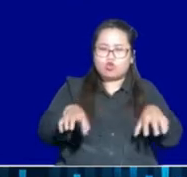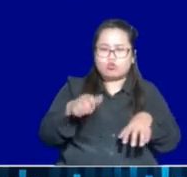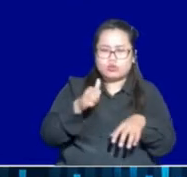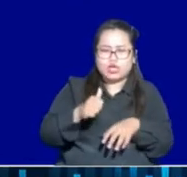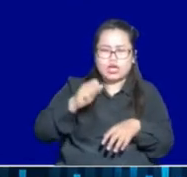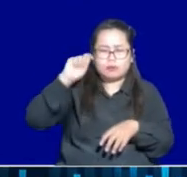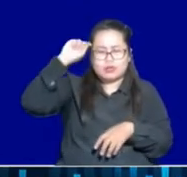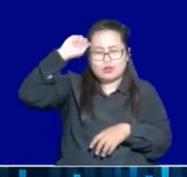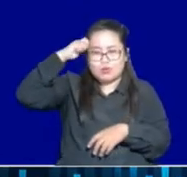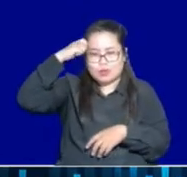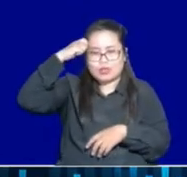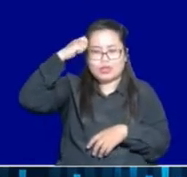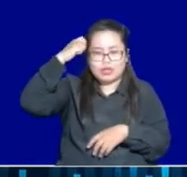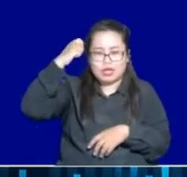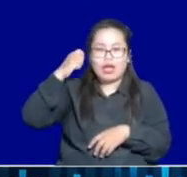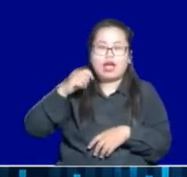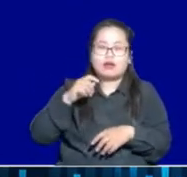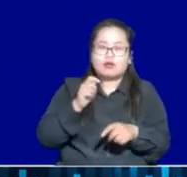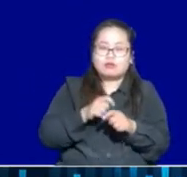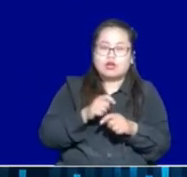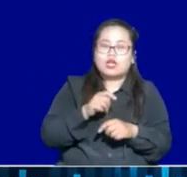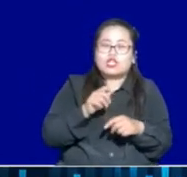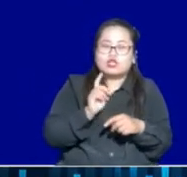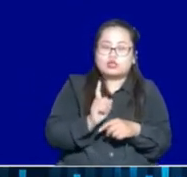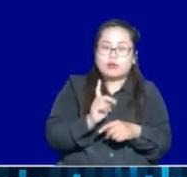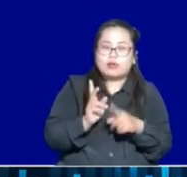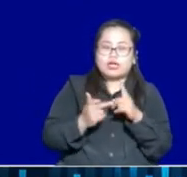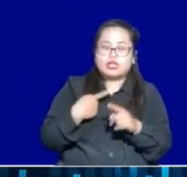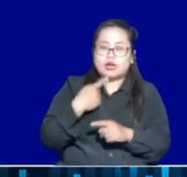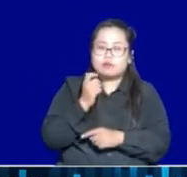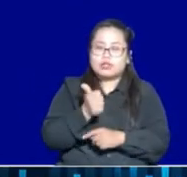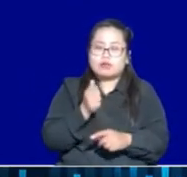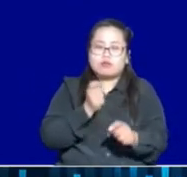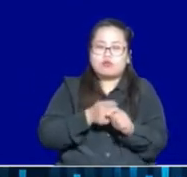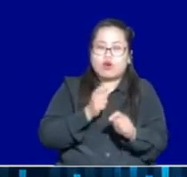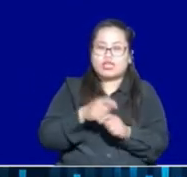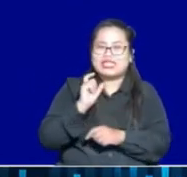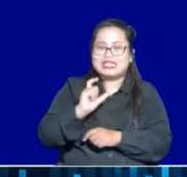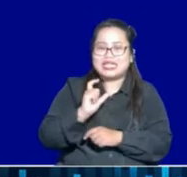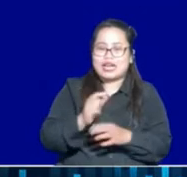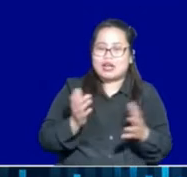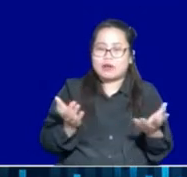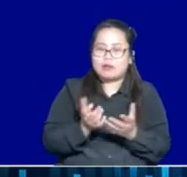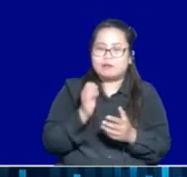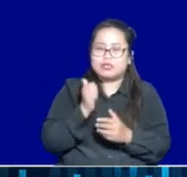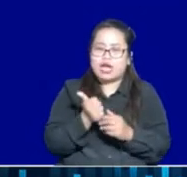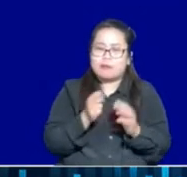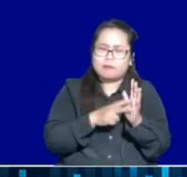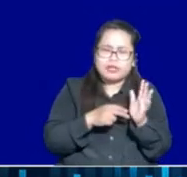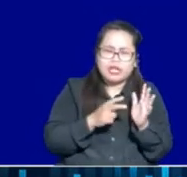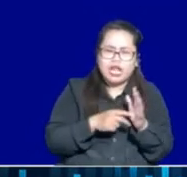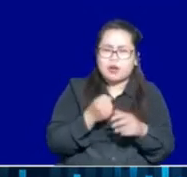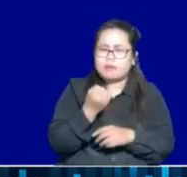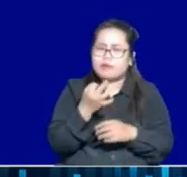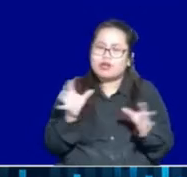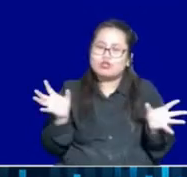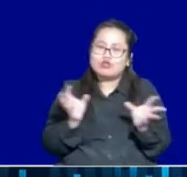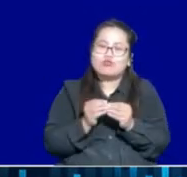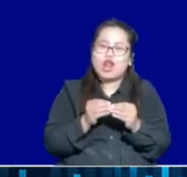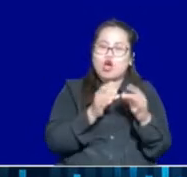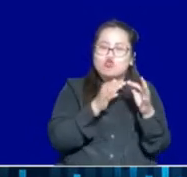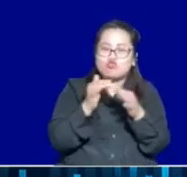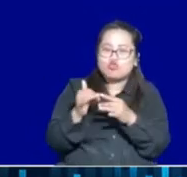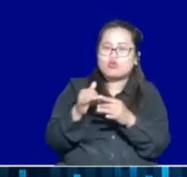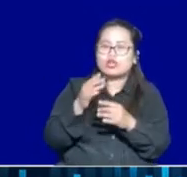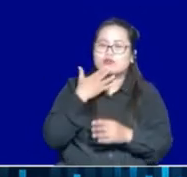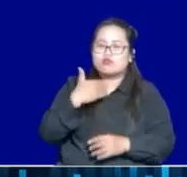We developed a way of measuring how many letters a country has, and this is our index of economic complexity,